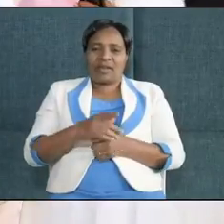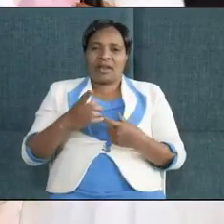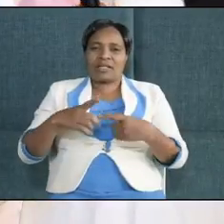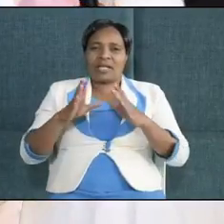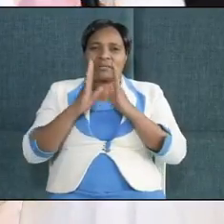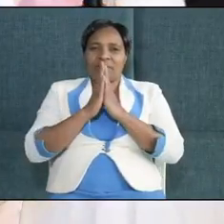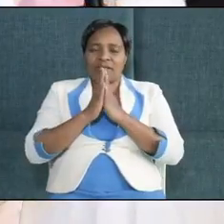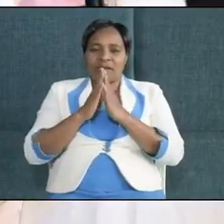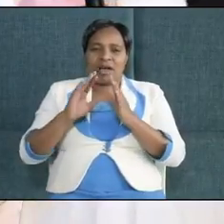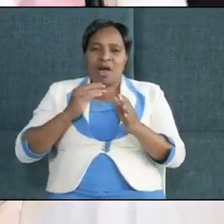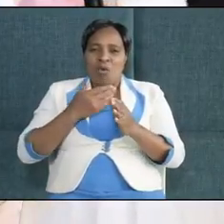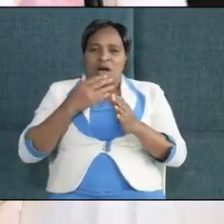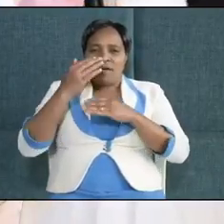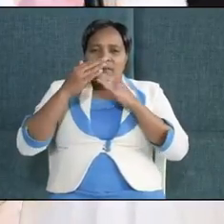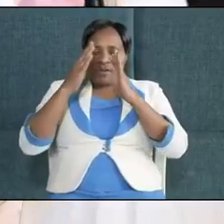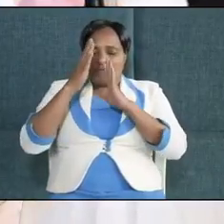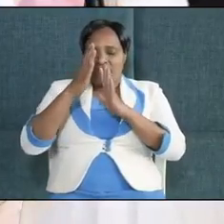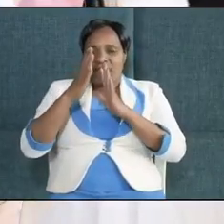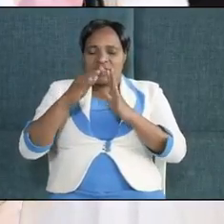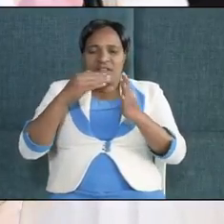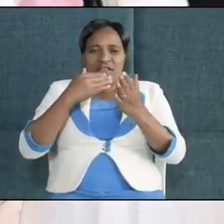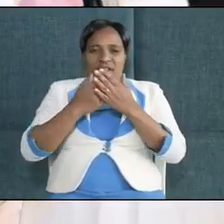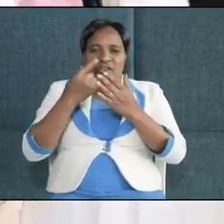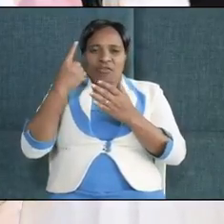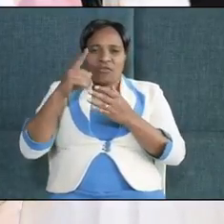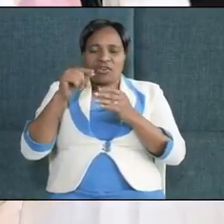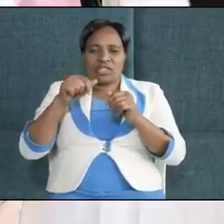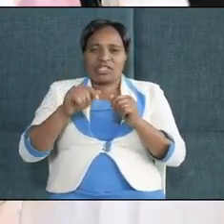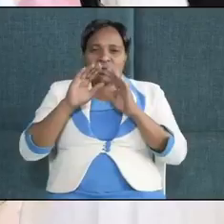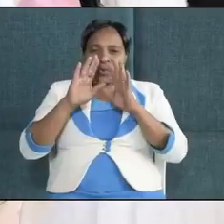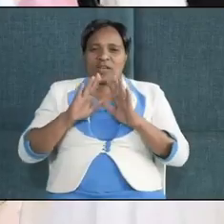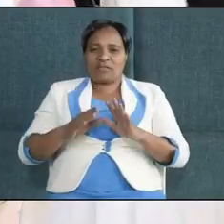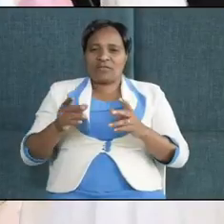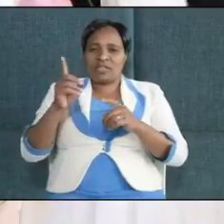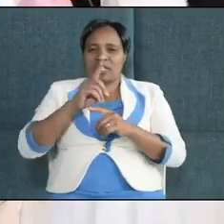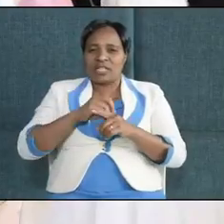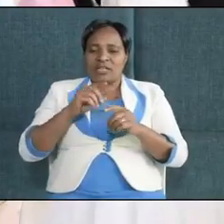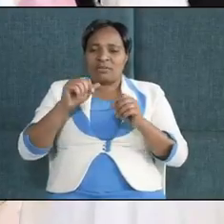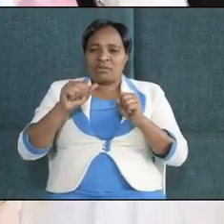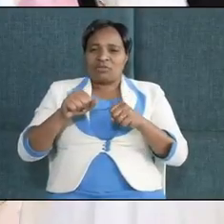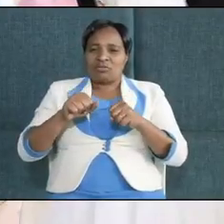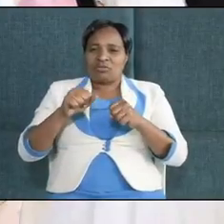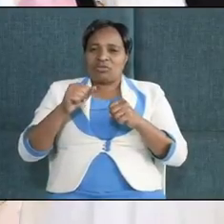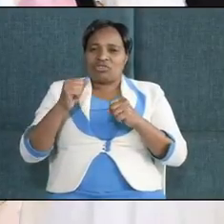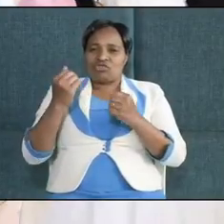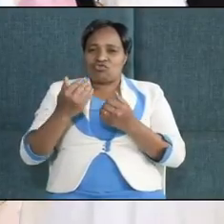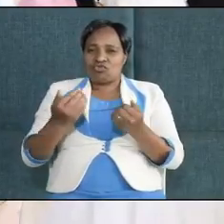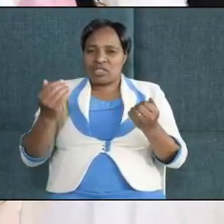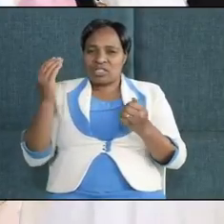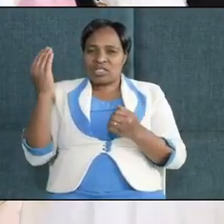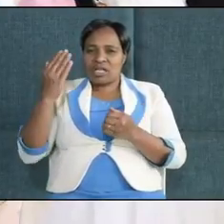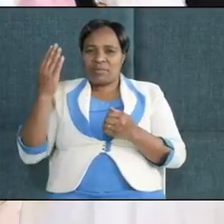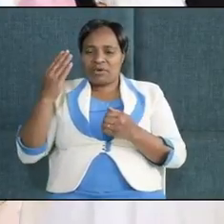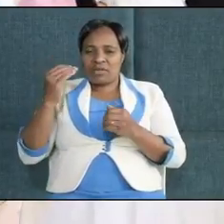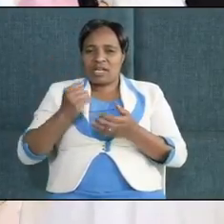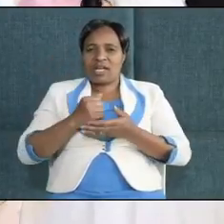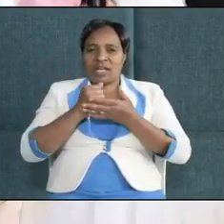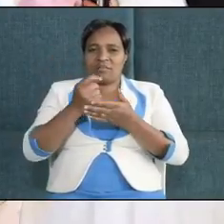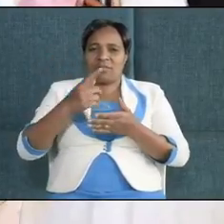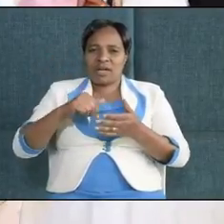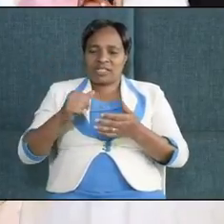us pray. Our Heavenly Father, thank you for this wonderful day. As we start our children's sermon, in Jesus' name we pray.